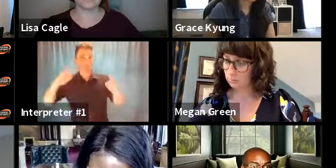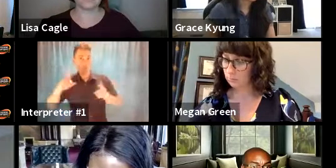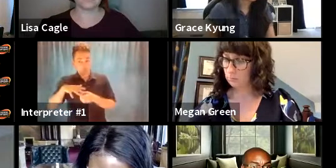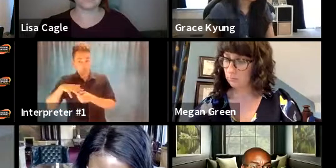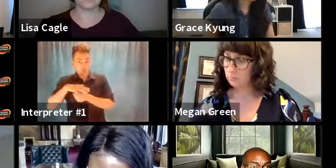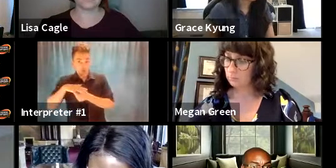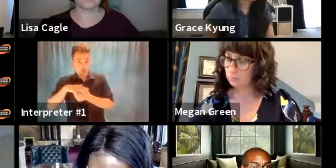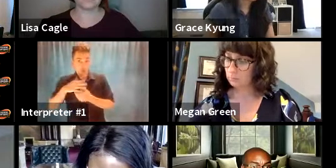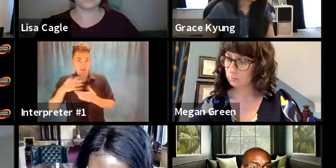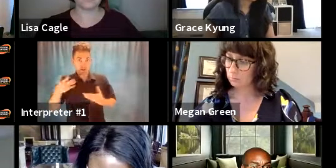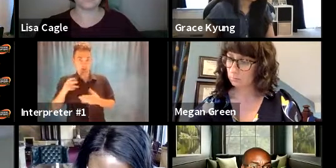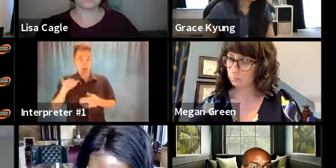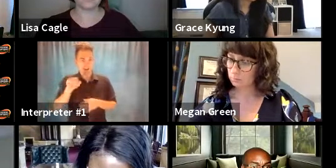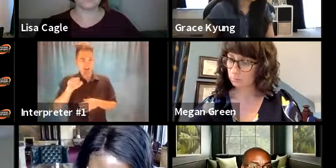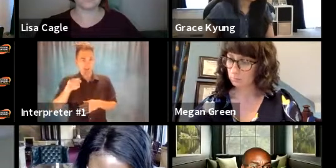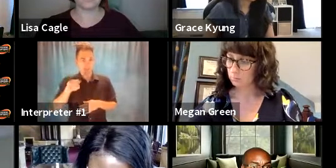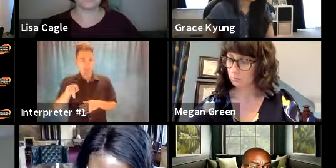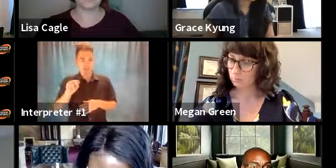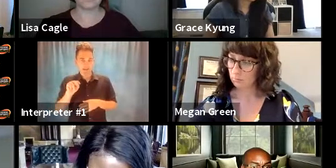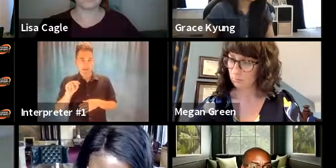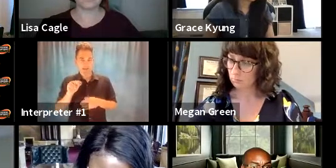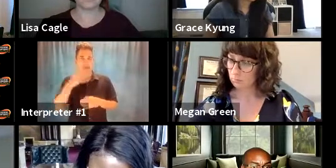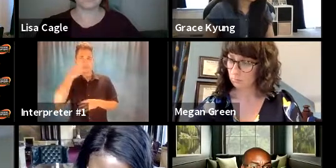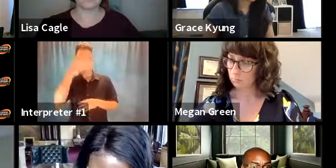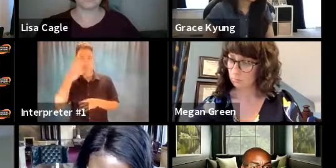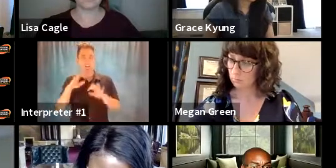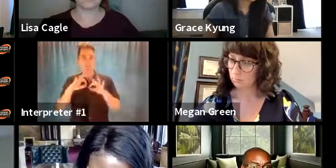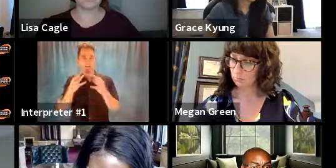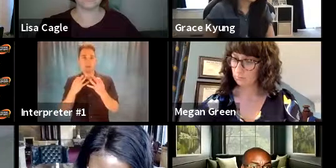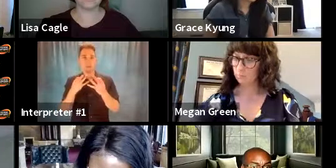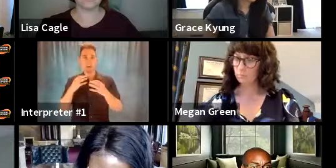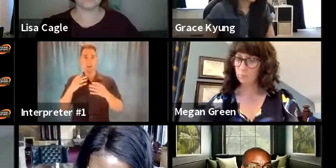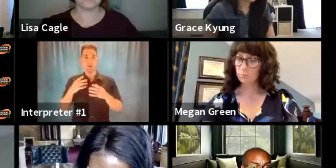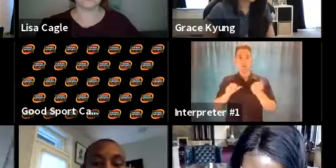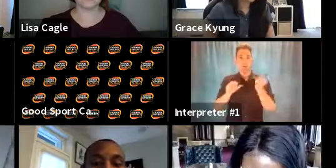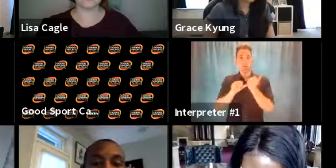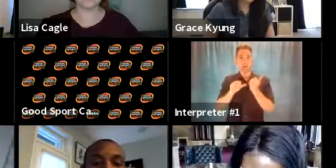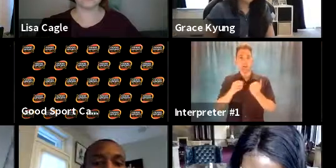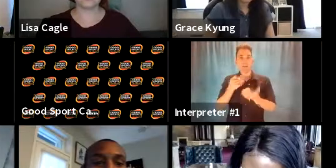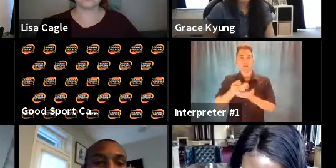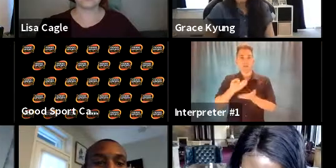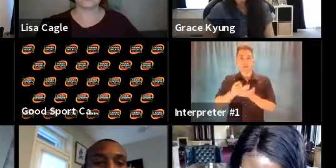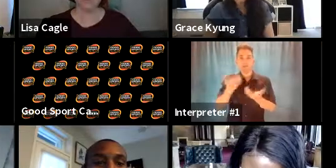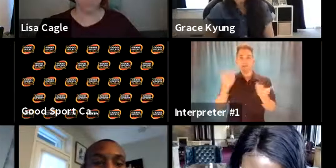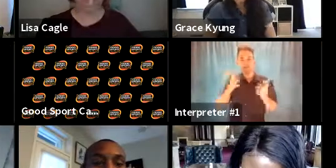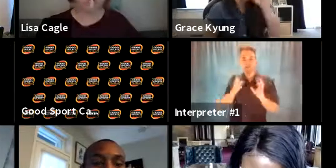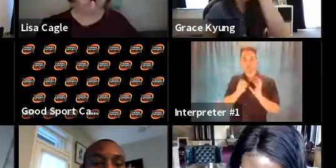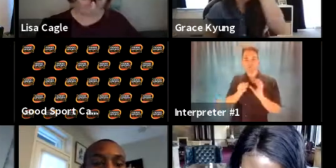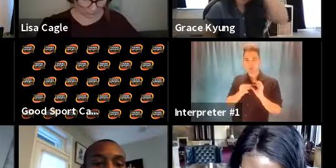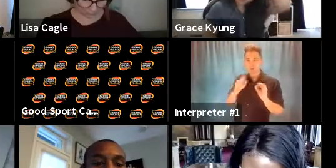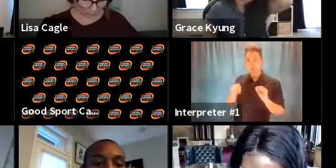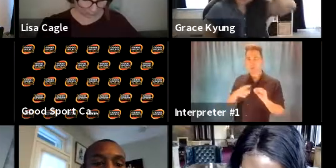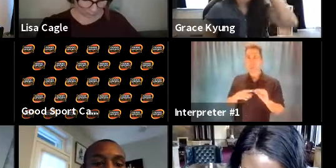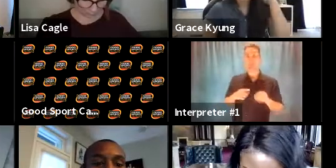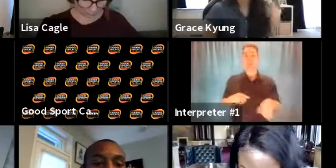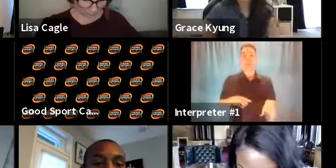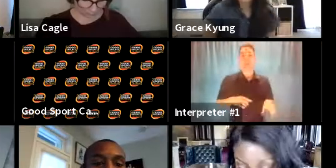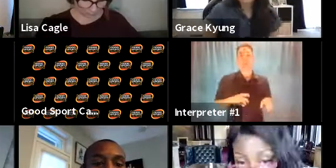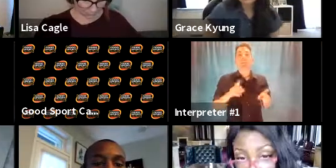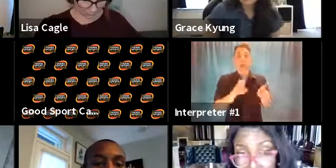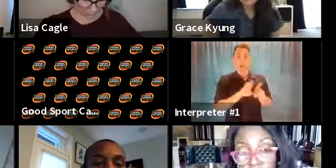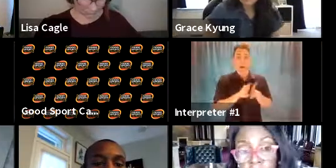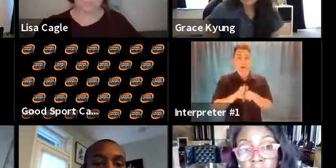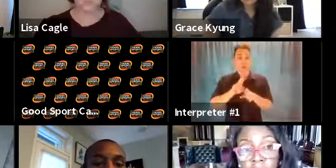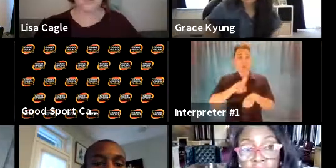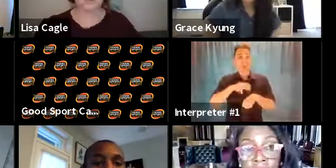the ISPN's Immigrant Family Emergency Relief Fund, which Rita Chang spoke about, but also nationally as well through